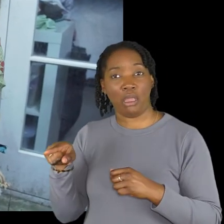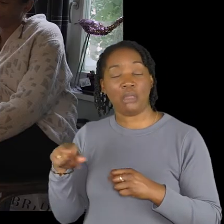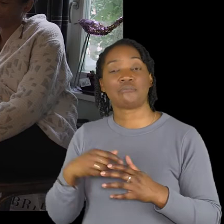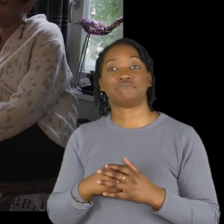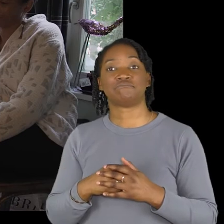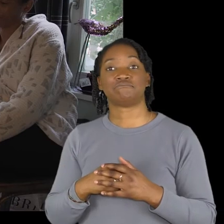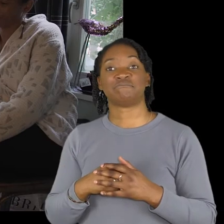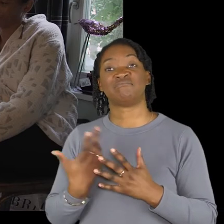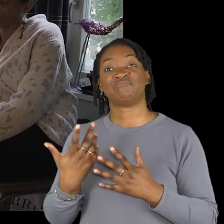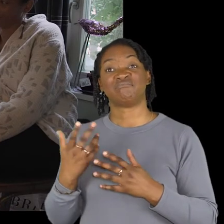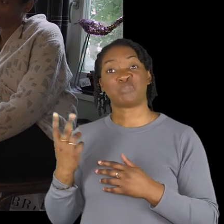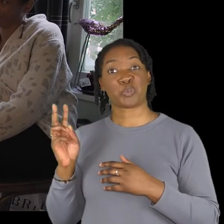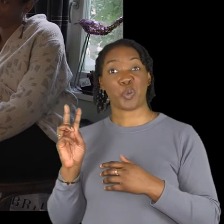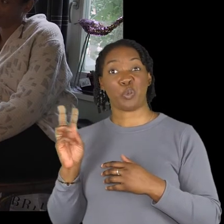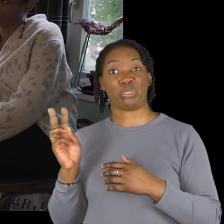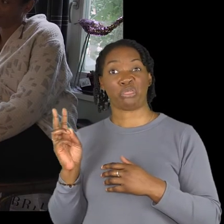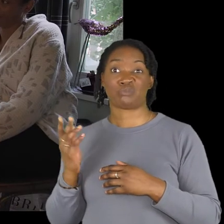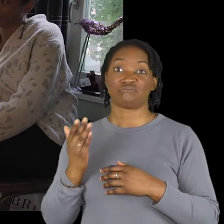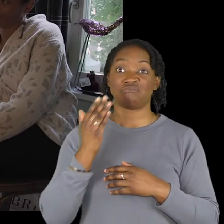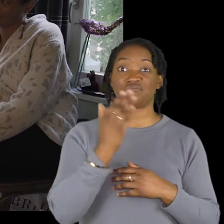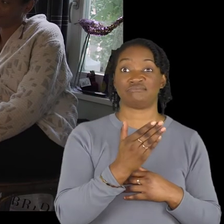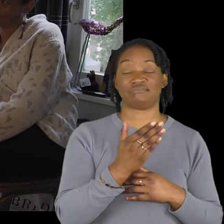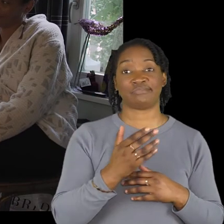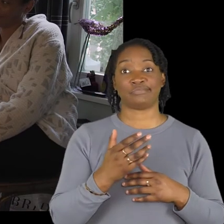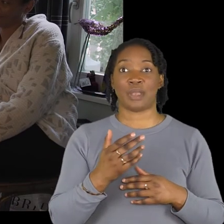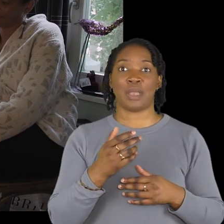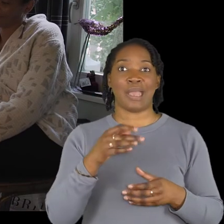And we went for probably a